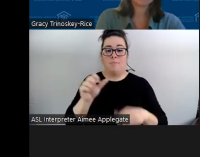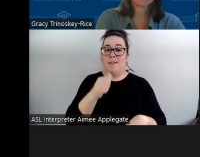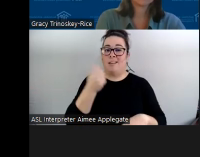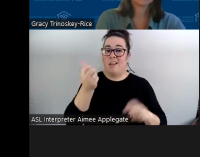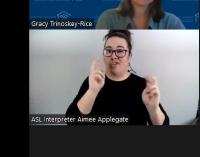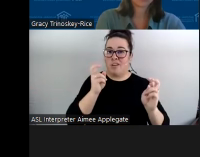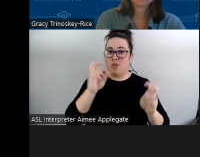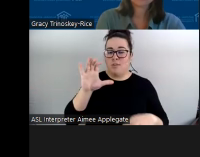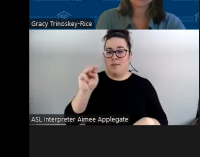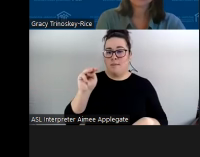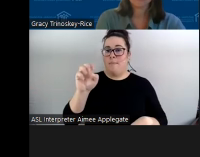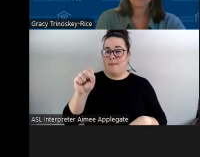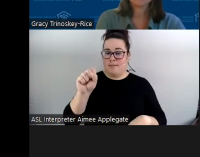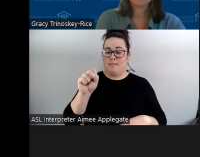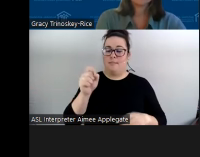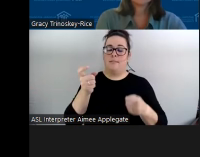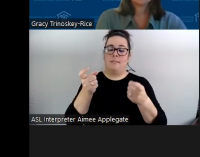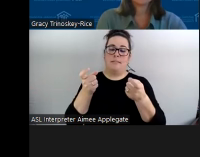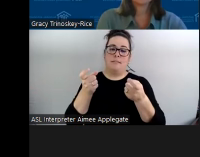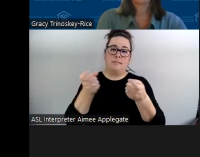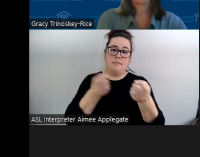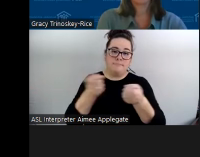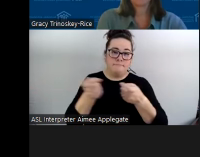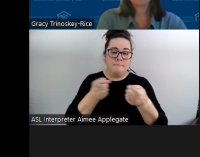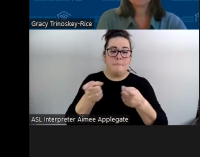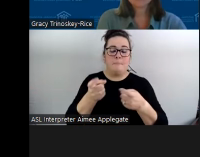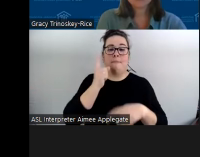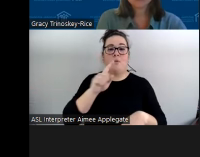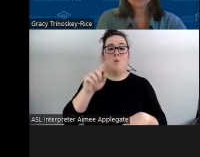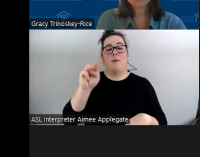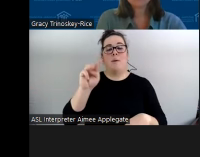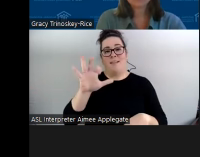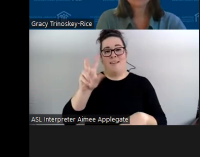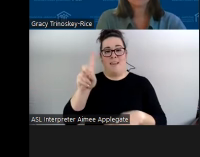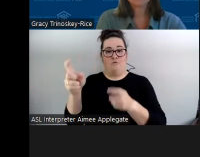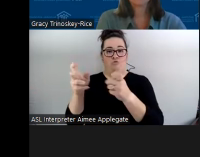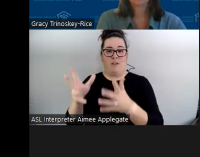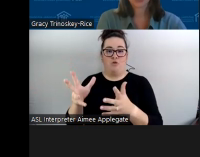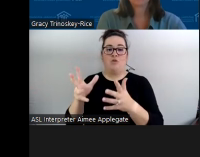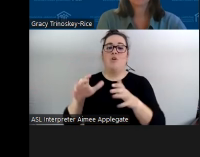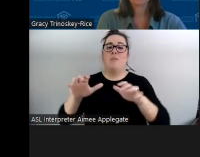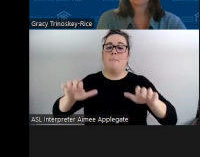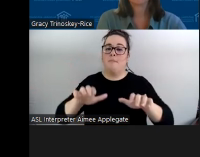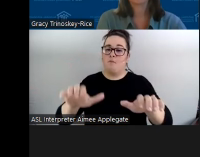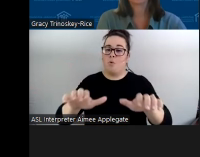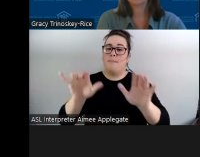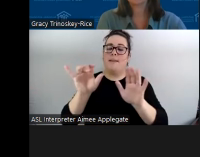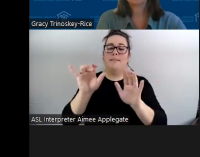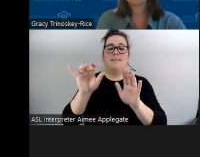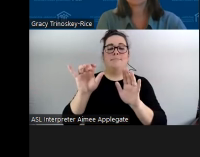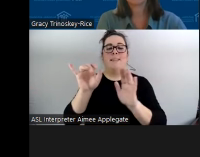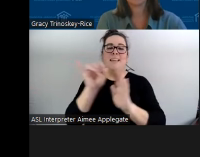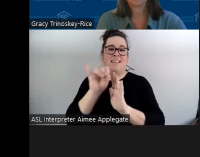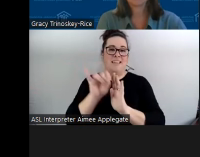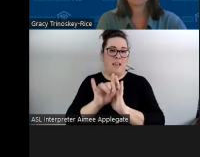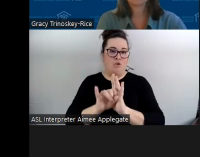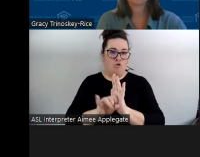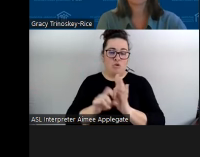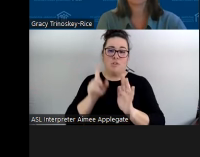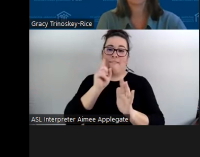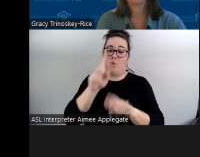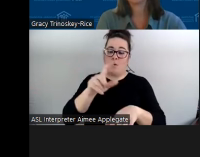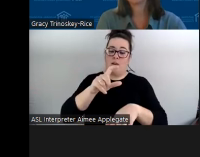to Medicaid directors is on these performance indicators that CMS is tracking to ensure timeliness and